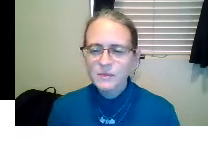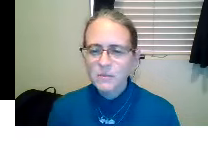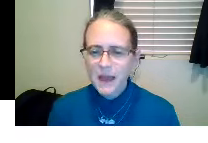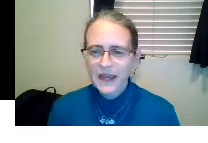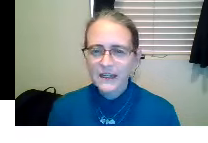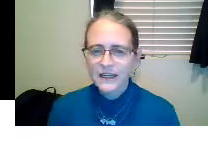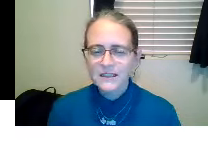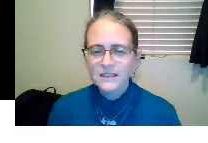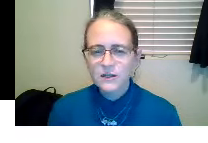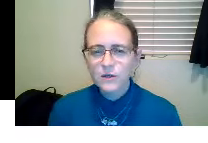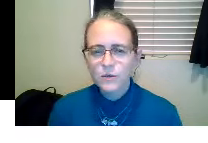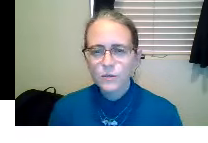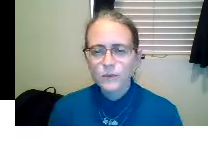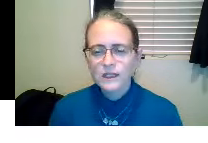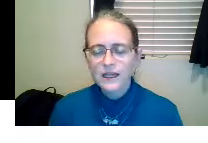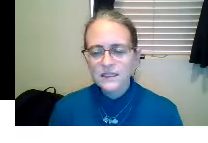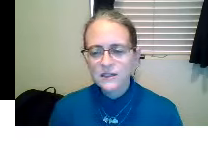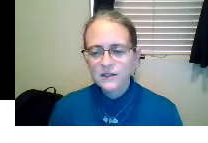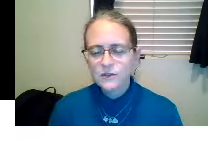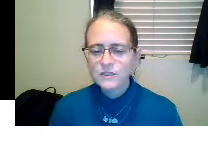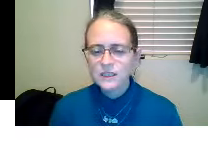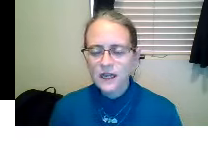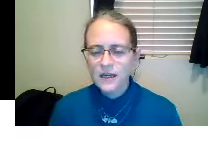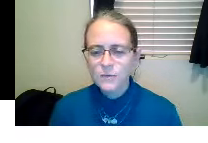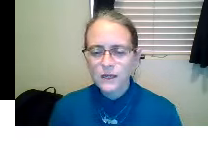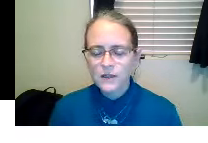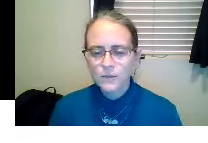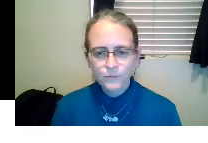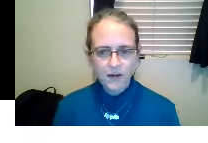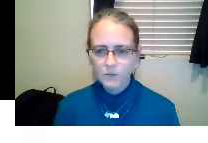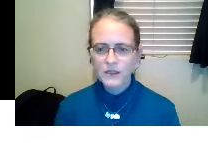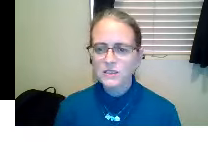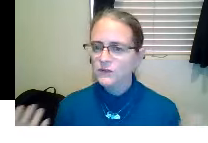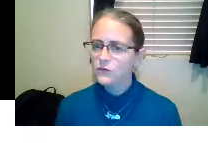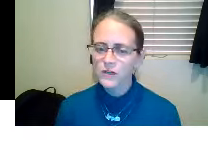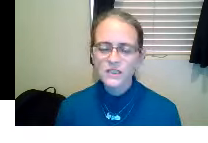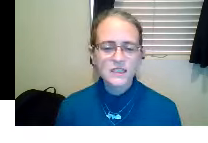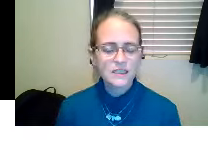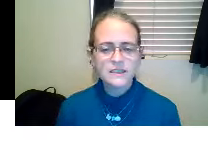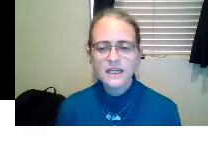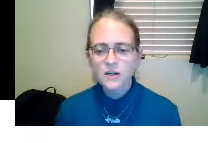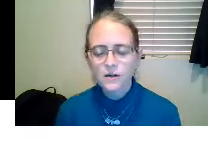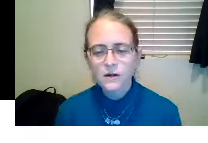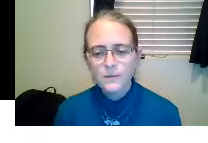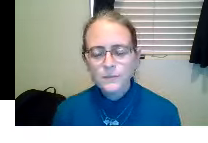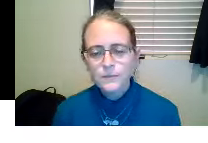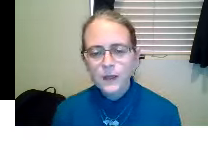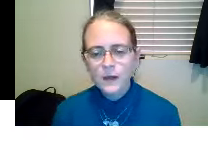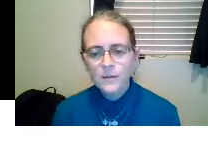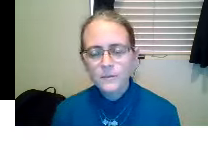progress need to be made. And so we'd like to conclude tonight with everybody just feel free to take